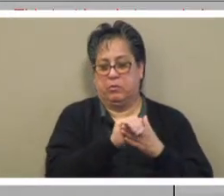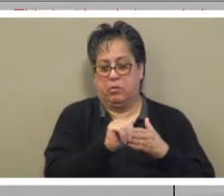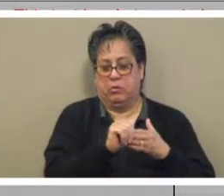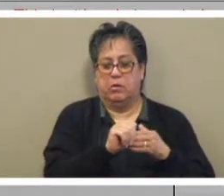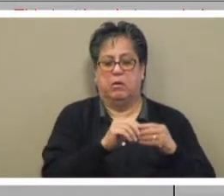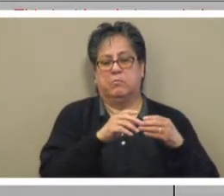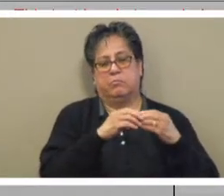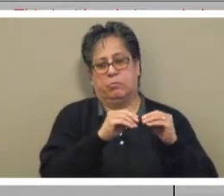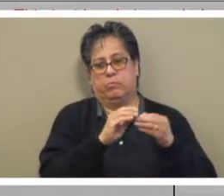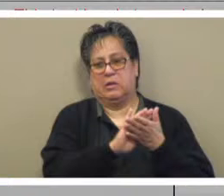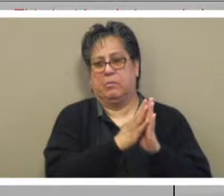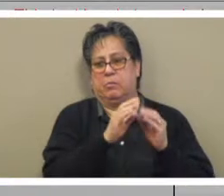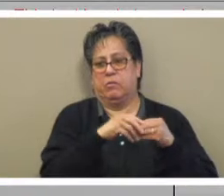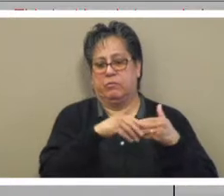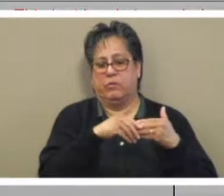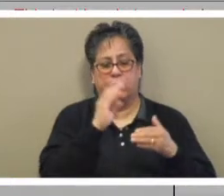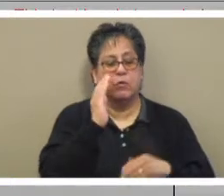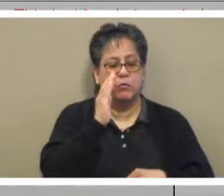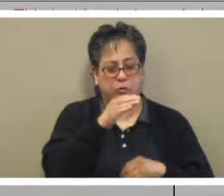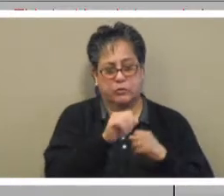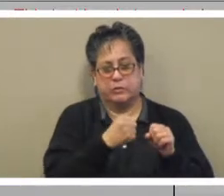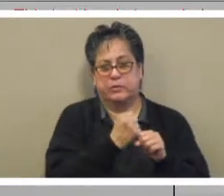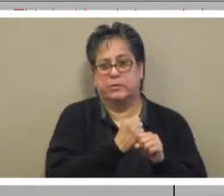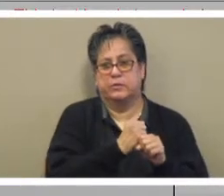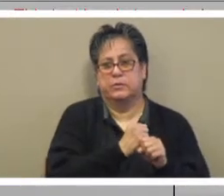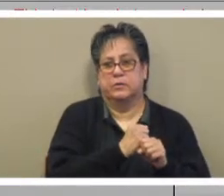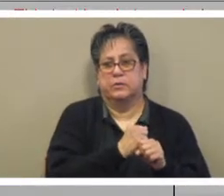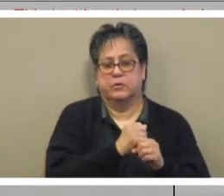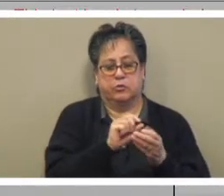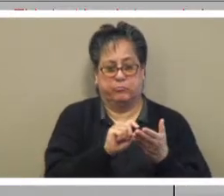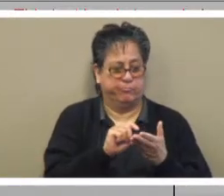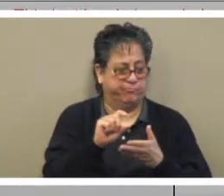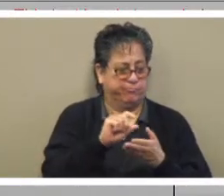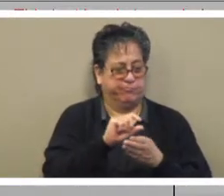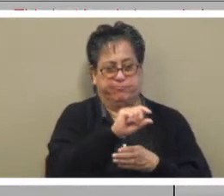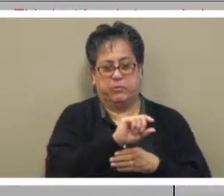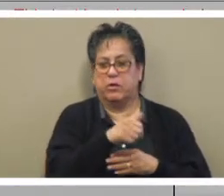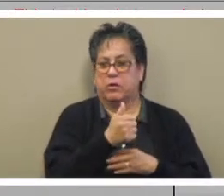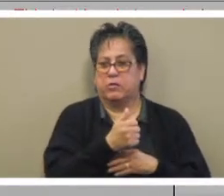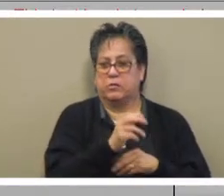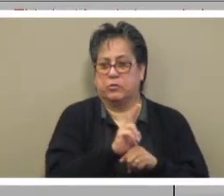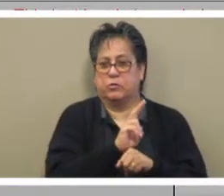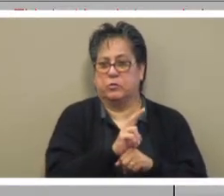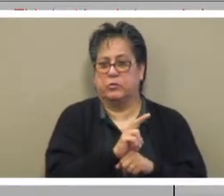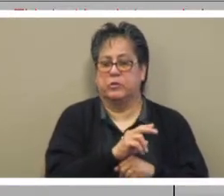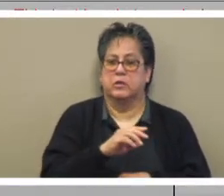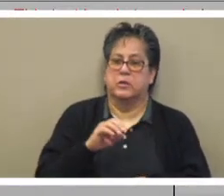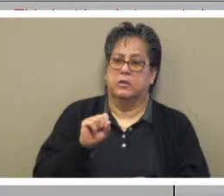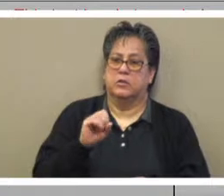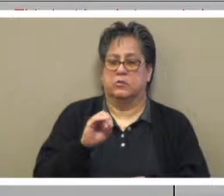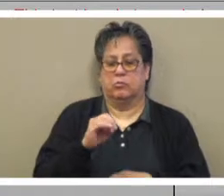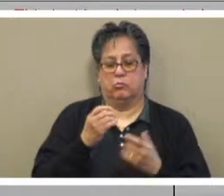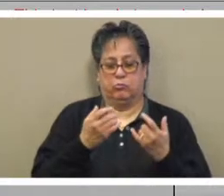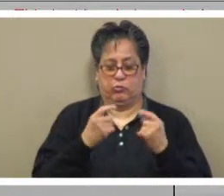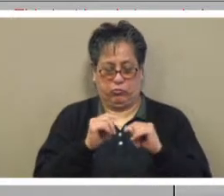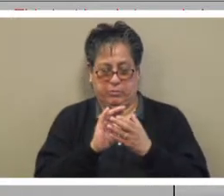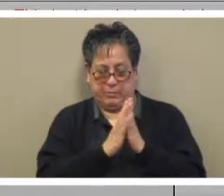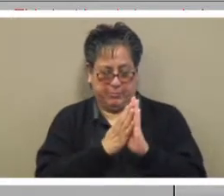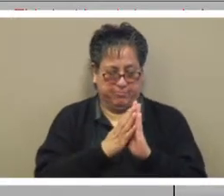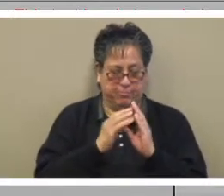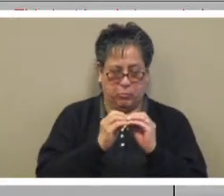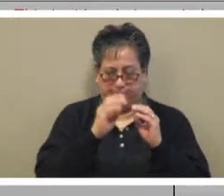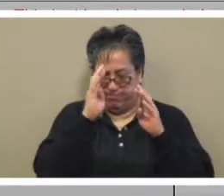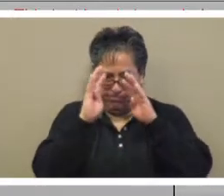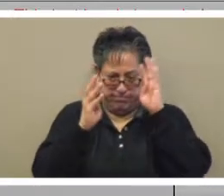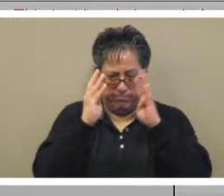us flexibility as we move into future years to assign that to other items. And so, again, really being creative and strategic about